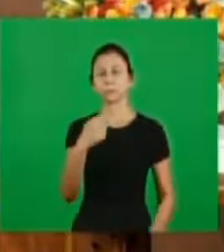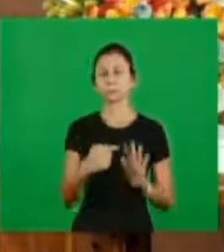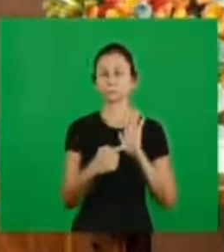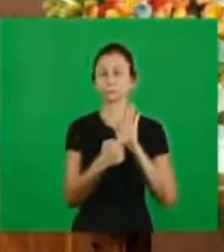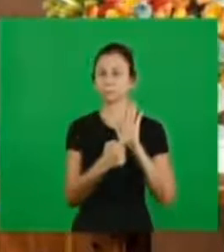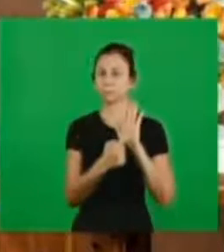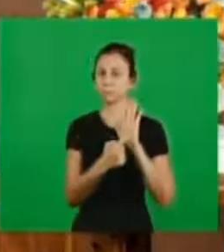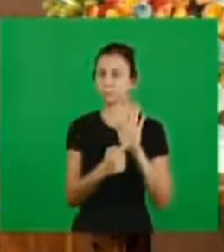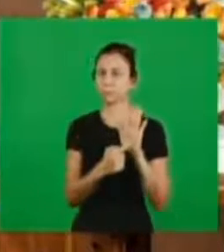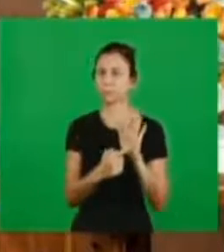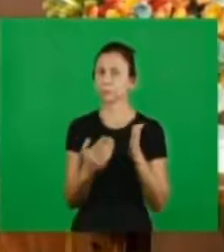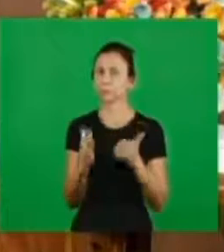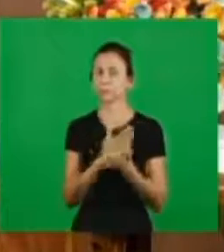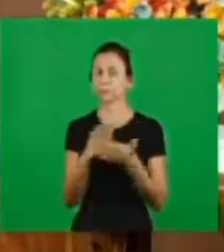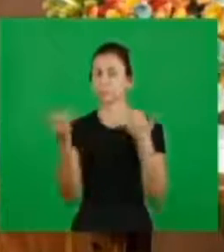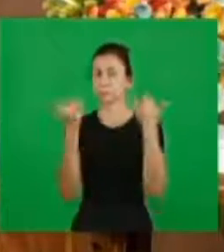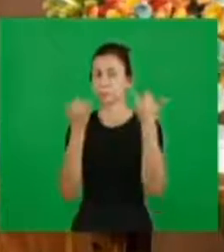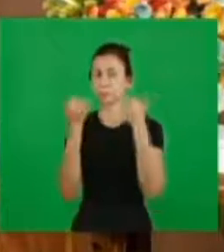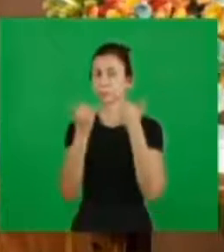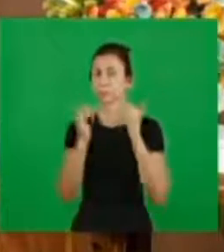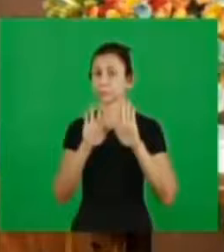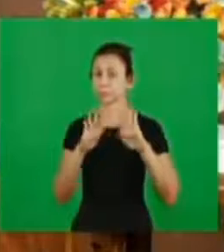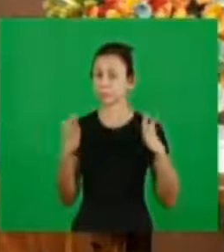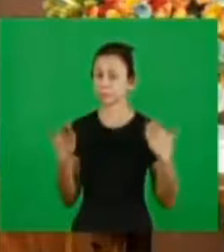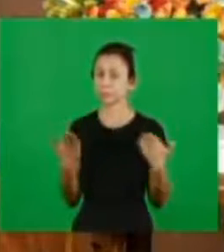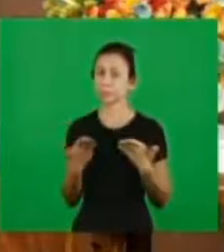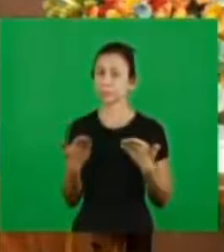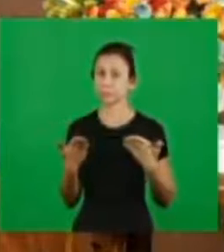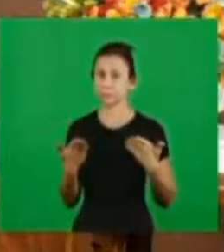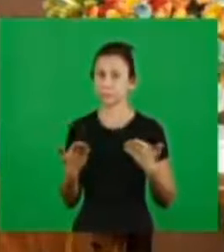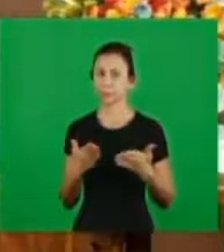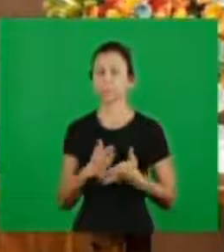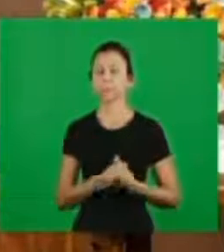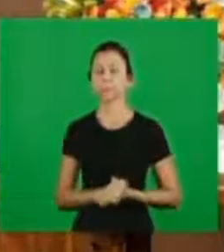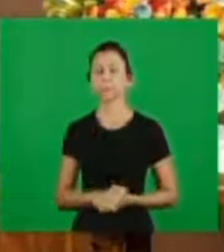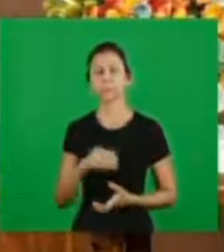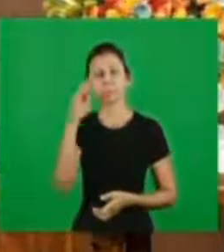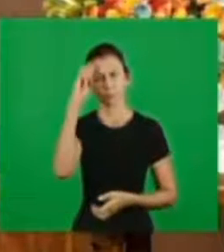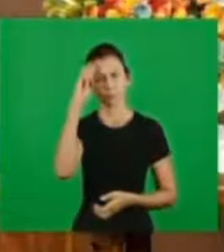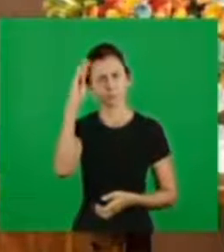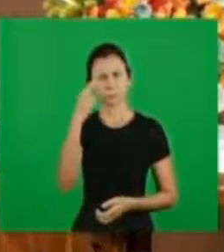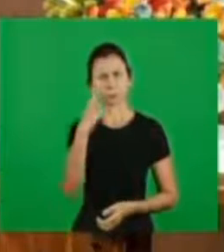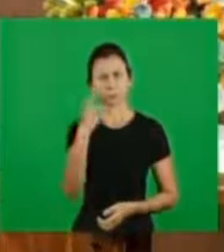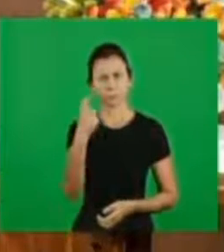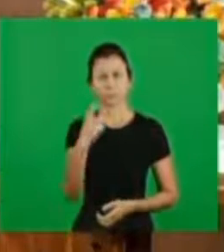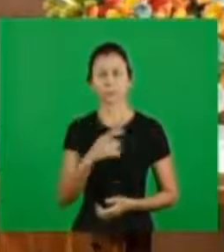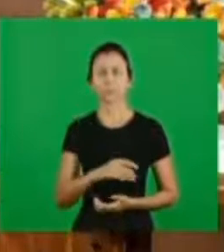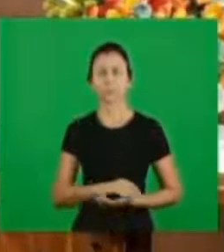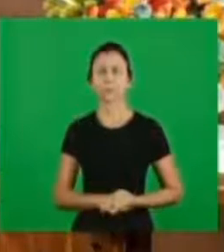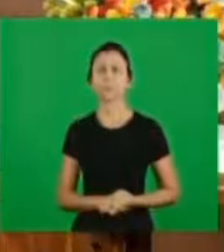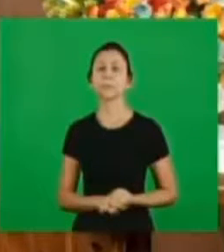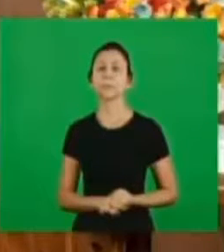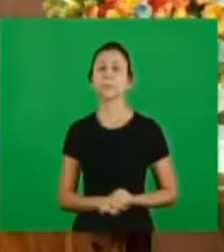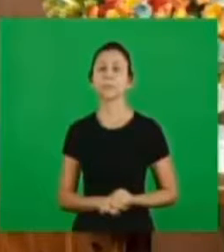geographic, and a couple of information, but now let's go to the essence. What